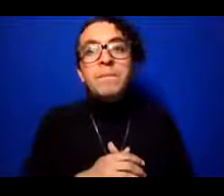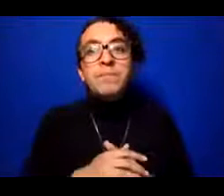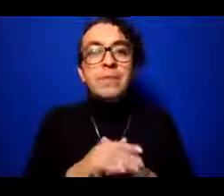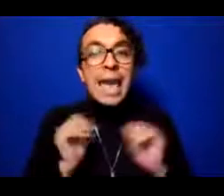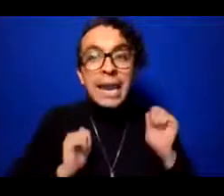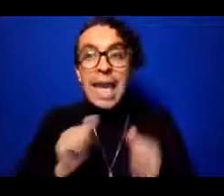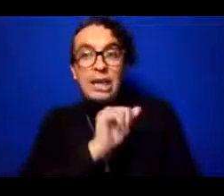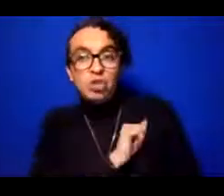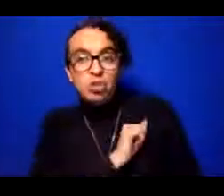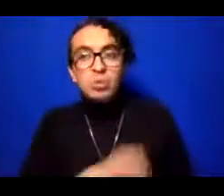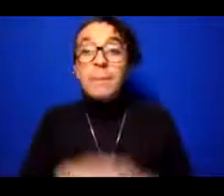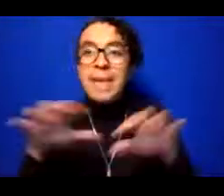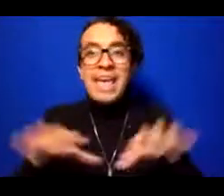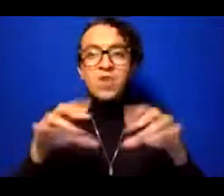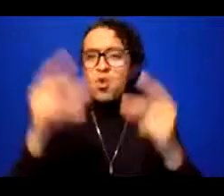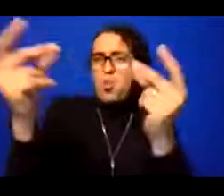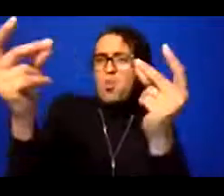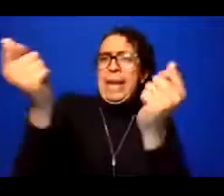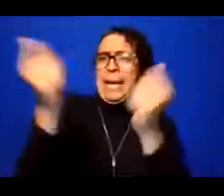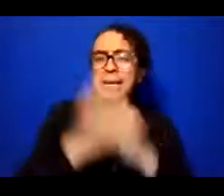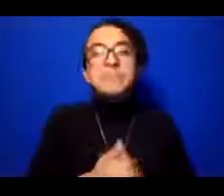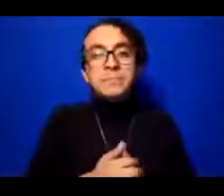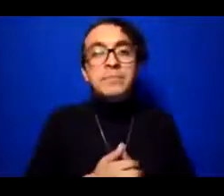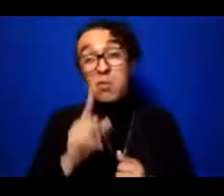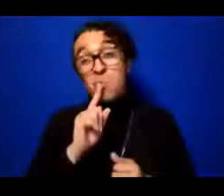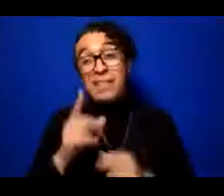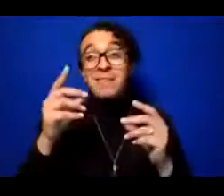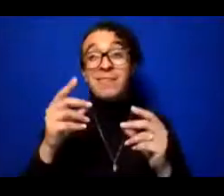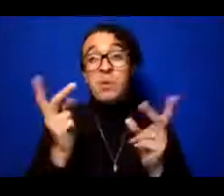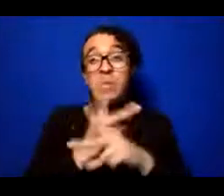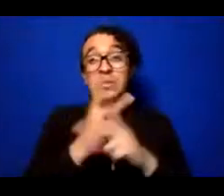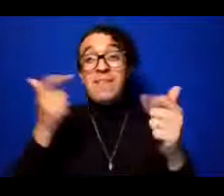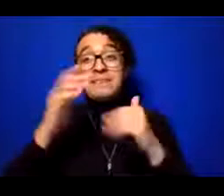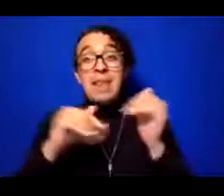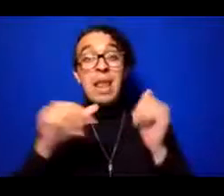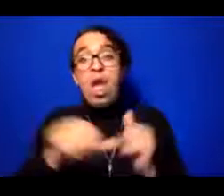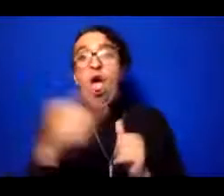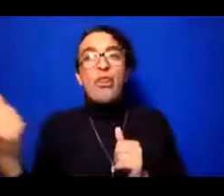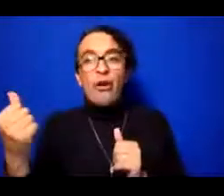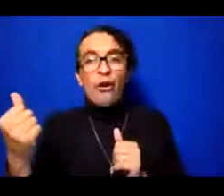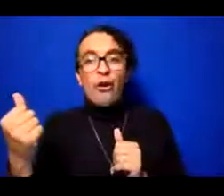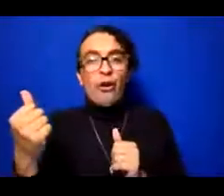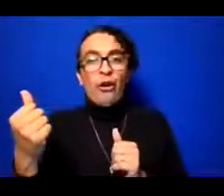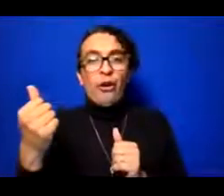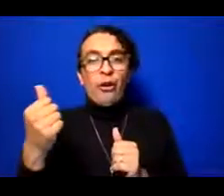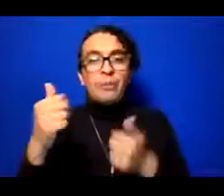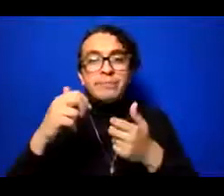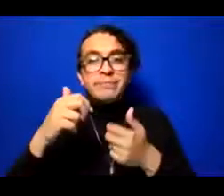behaviors so quickly, and probably faster than any other kind of underlying medical or mental health